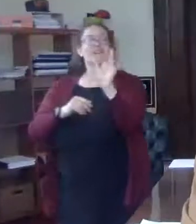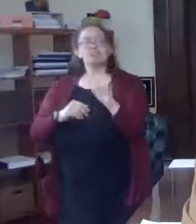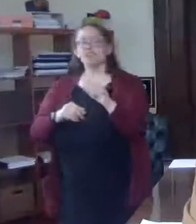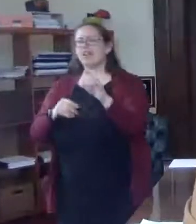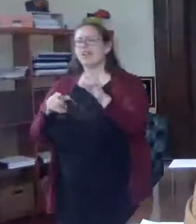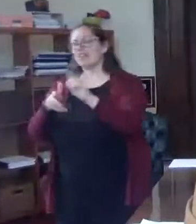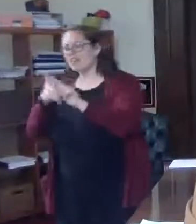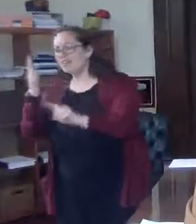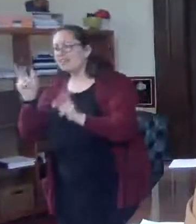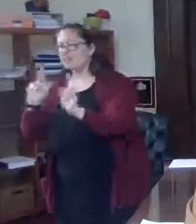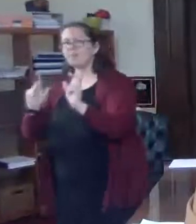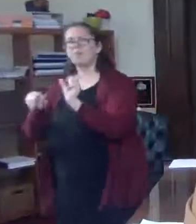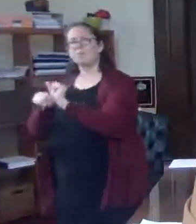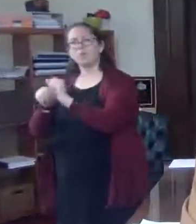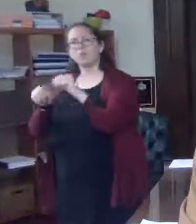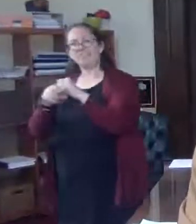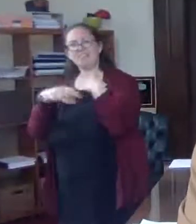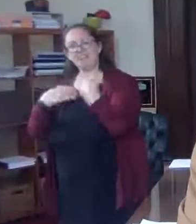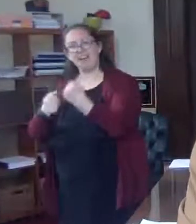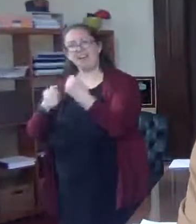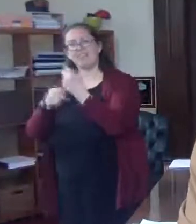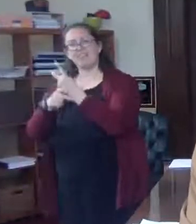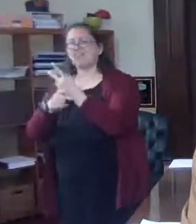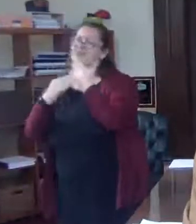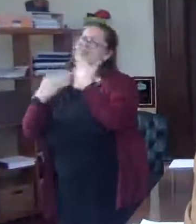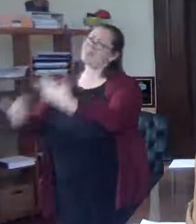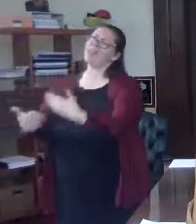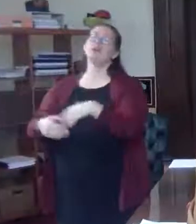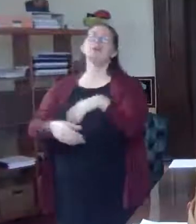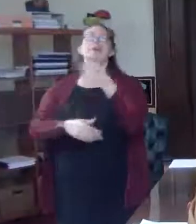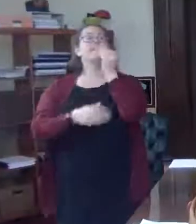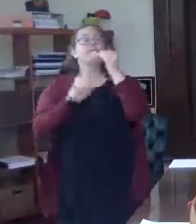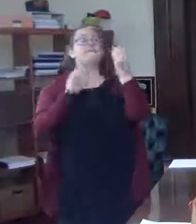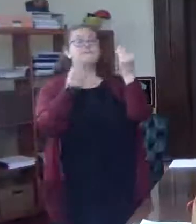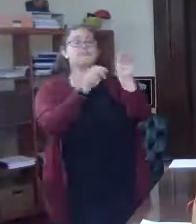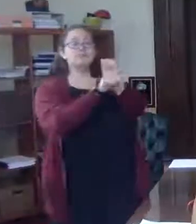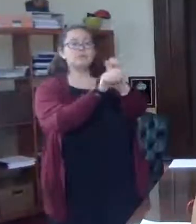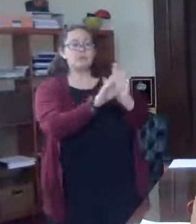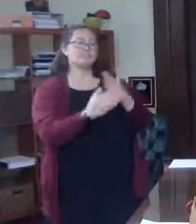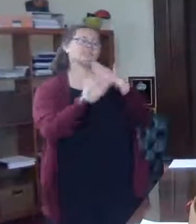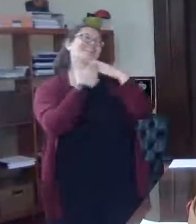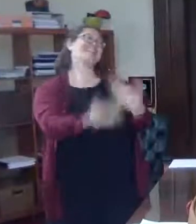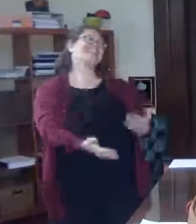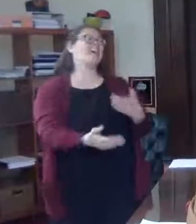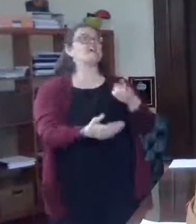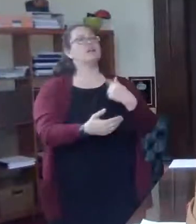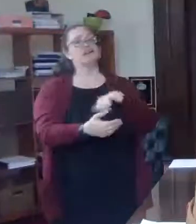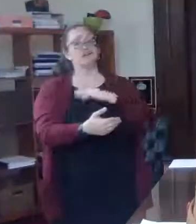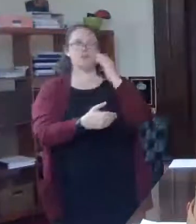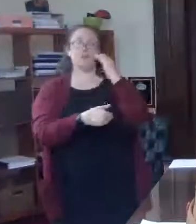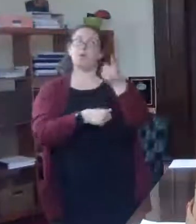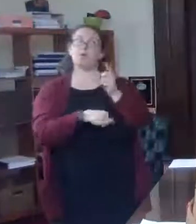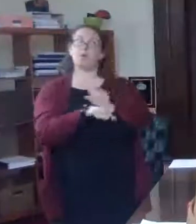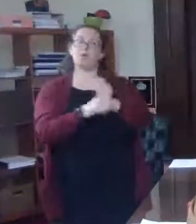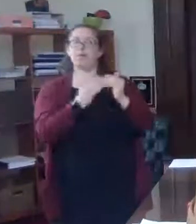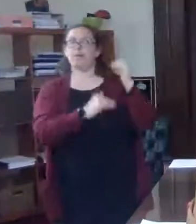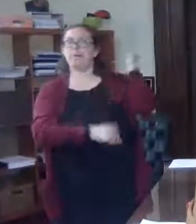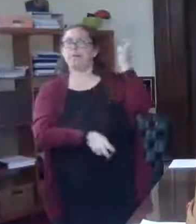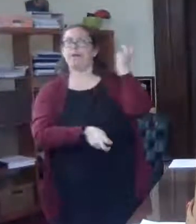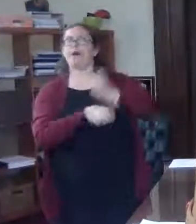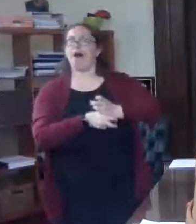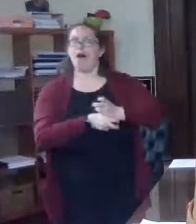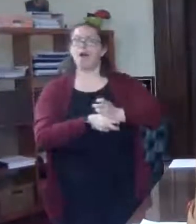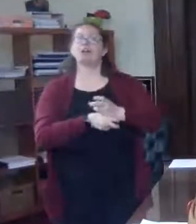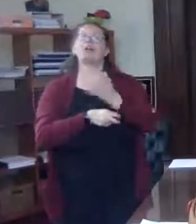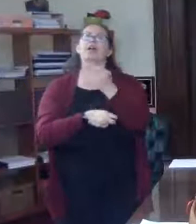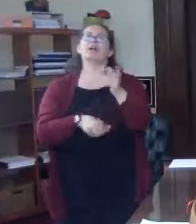those folks. Thank you to our healthcare workers. Thank you to our grocery store workers. We know that you're working extra hard. Thank you,